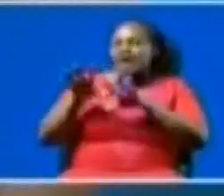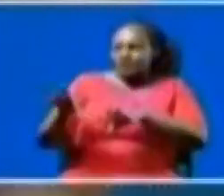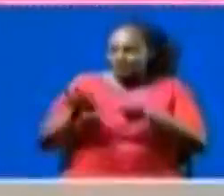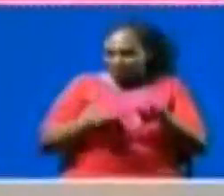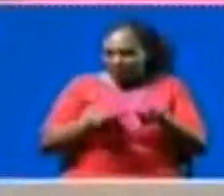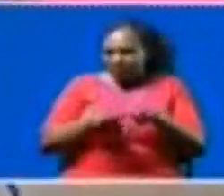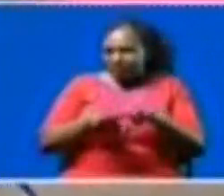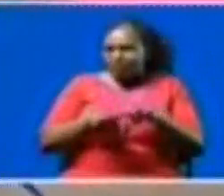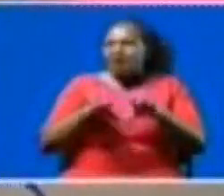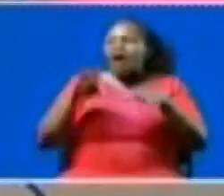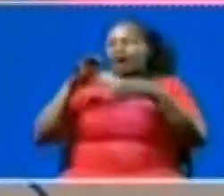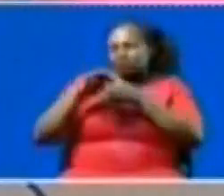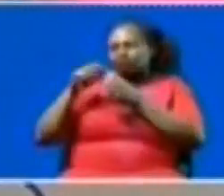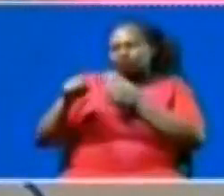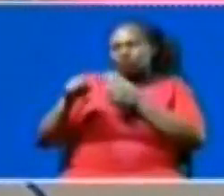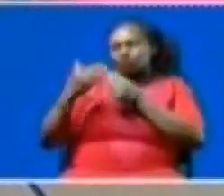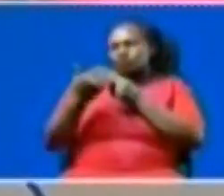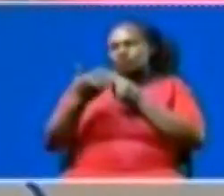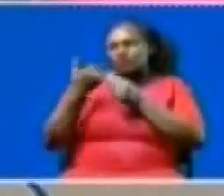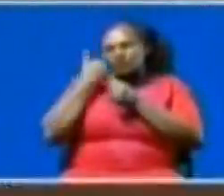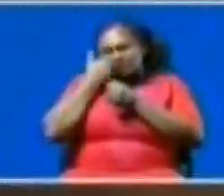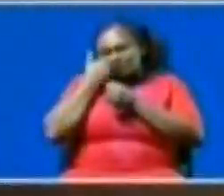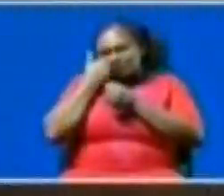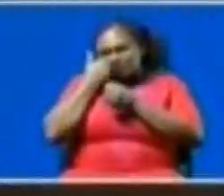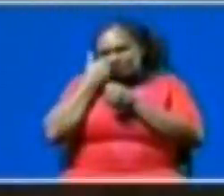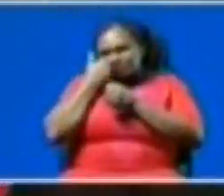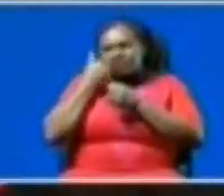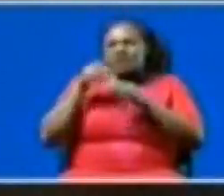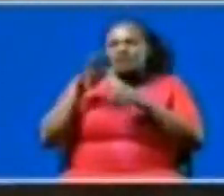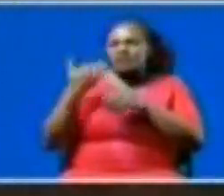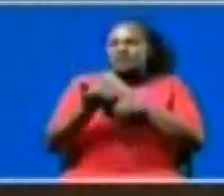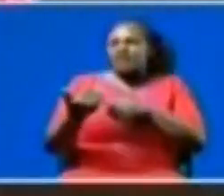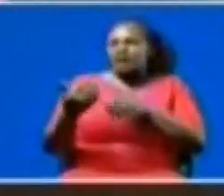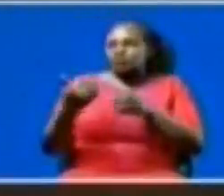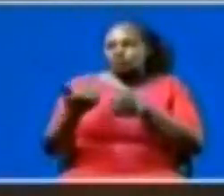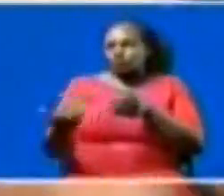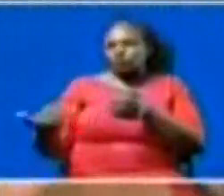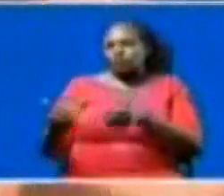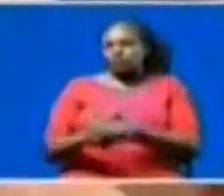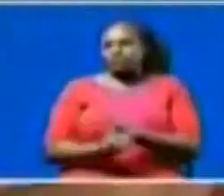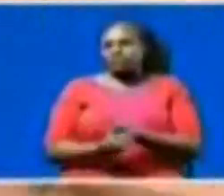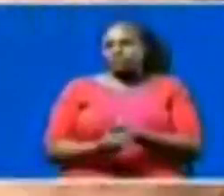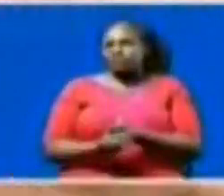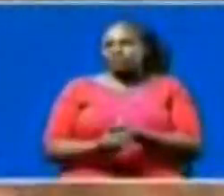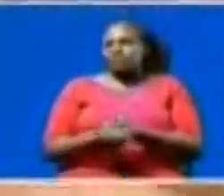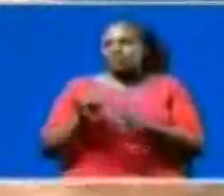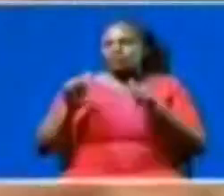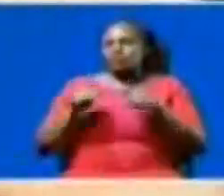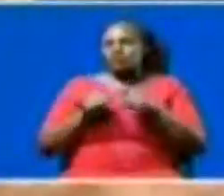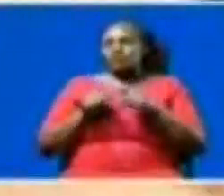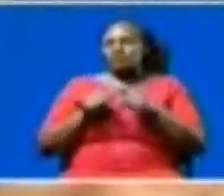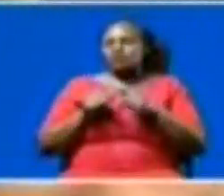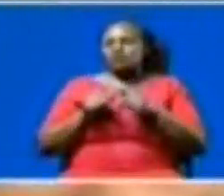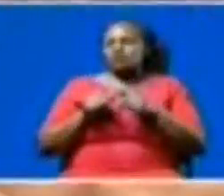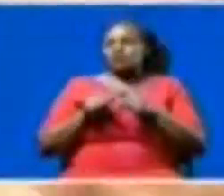suffering associated with the disease, and especially at such a young age. On this day,